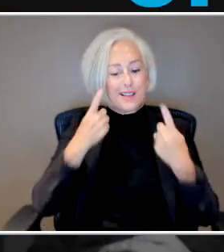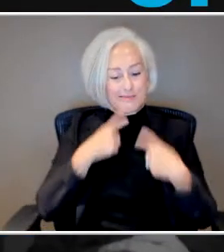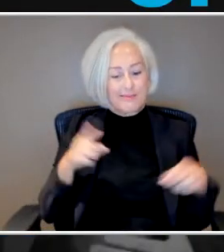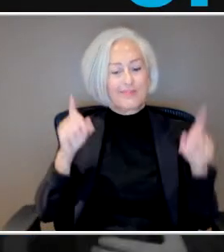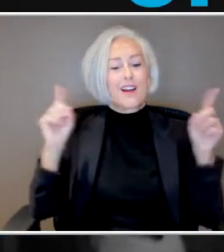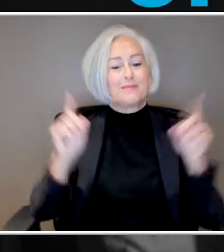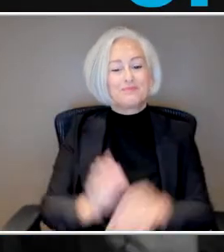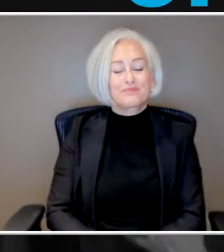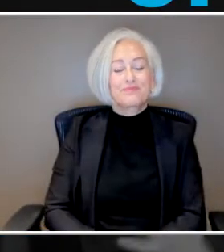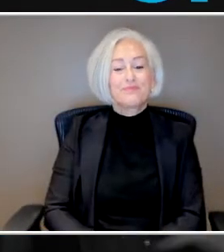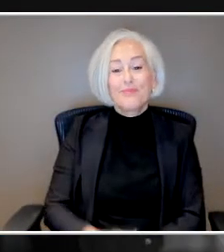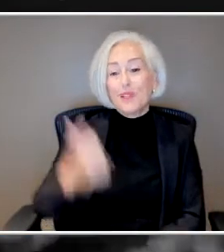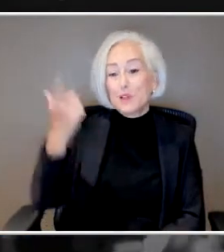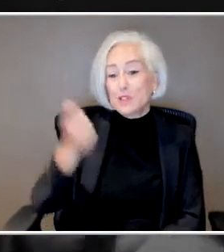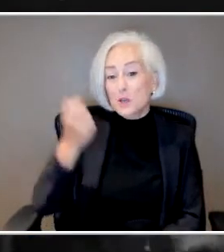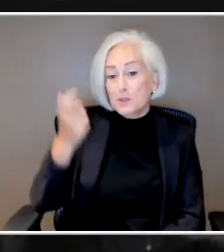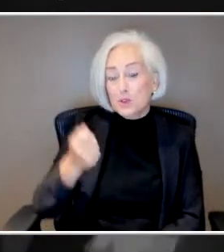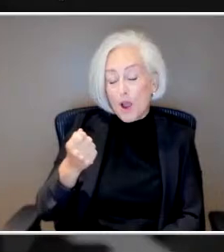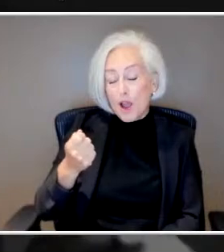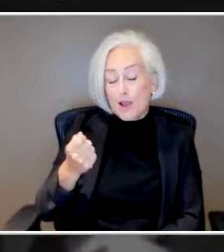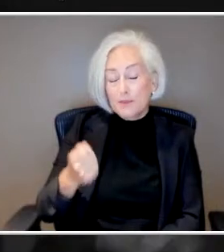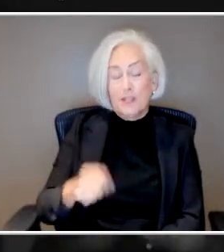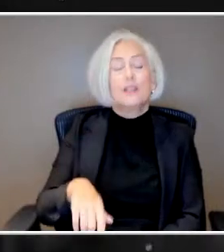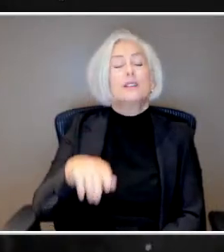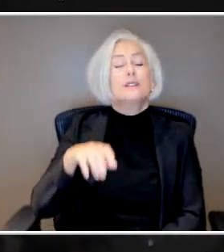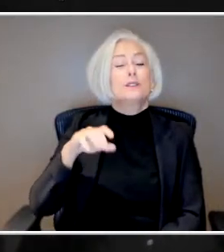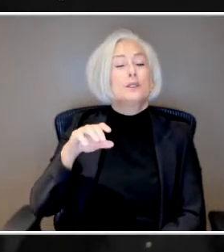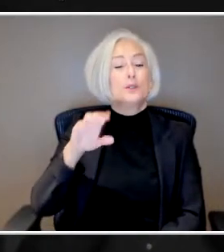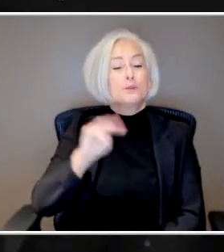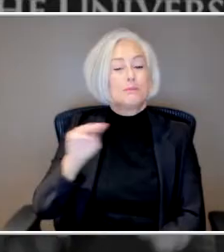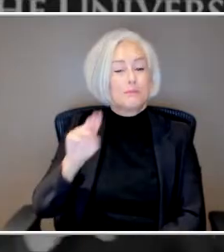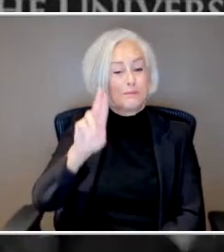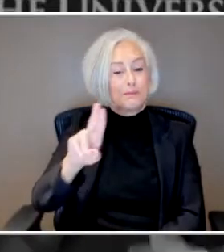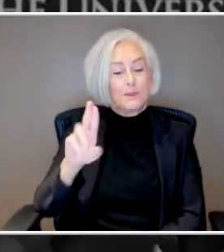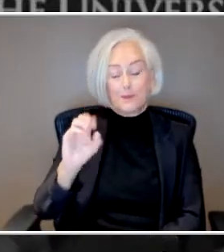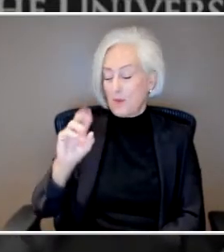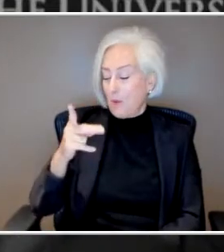Subscribe to our Morning Medical Update and Open Mics with Dr. Stites